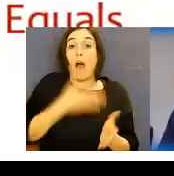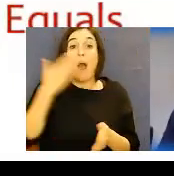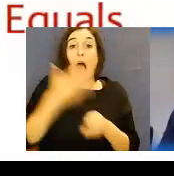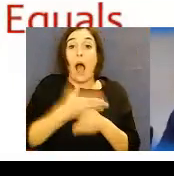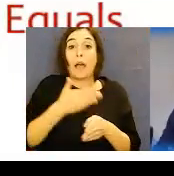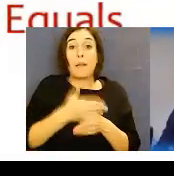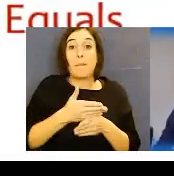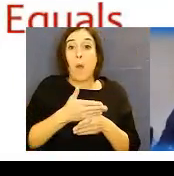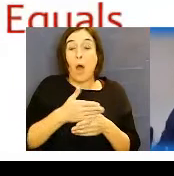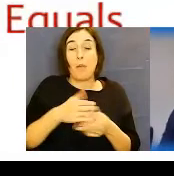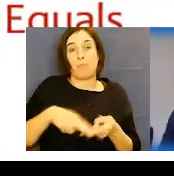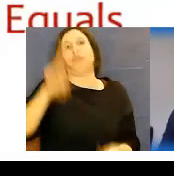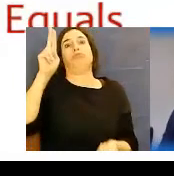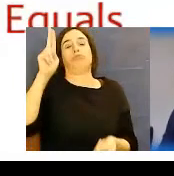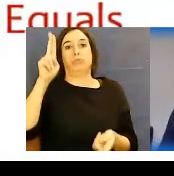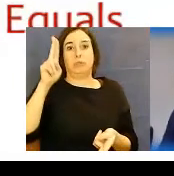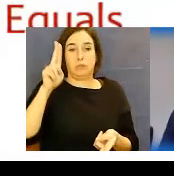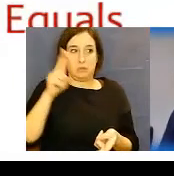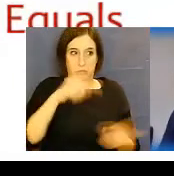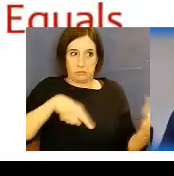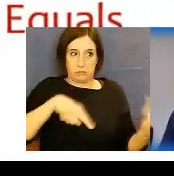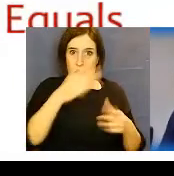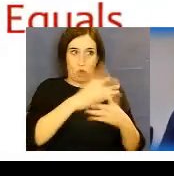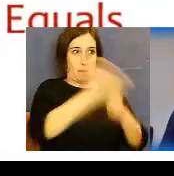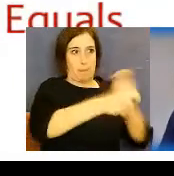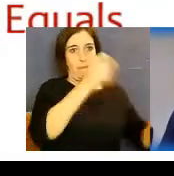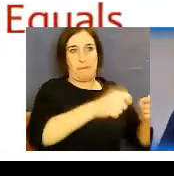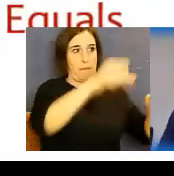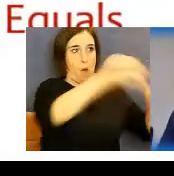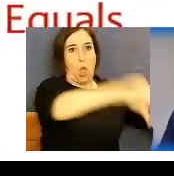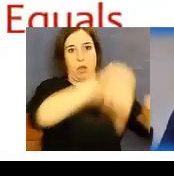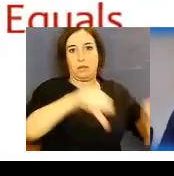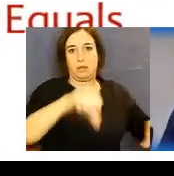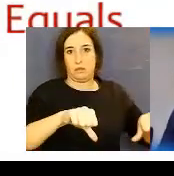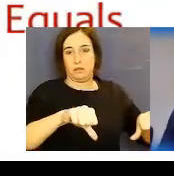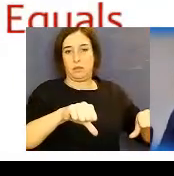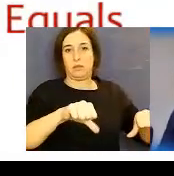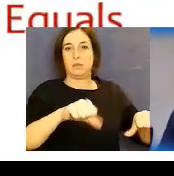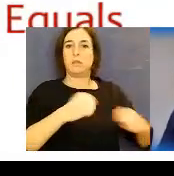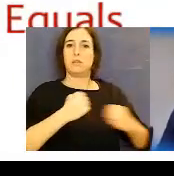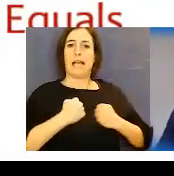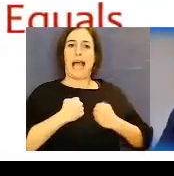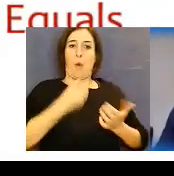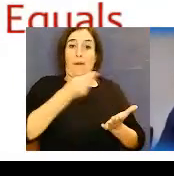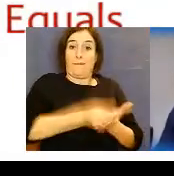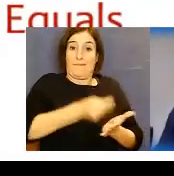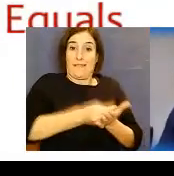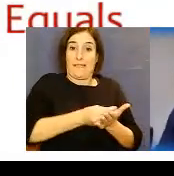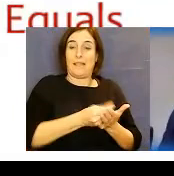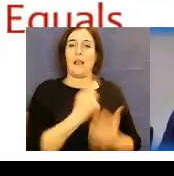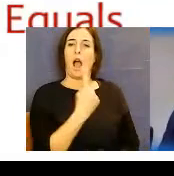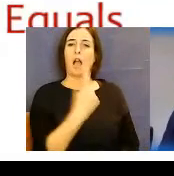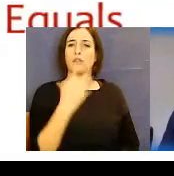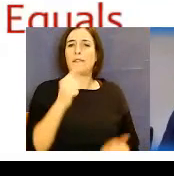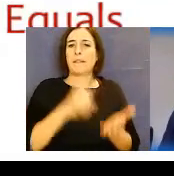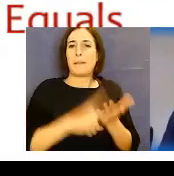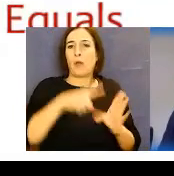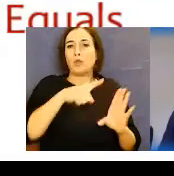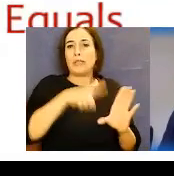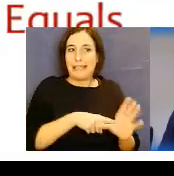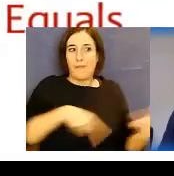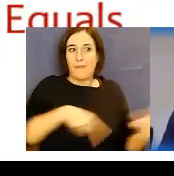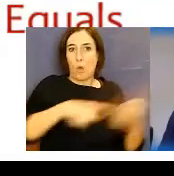to, you know, fees, which, you know, it's only, you know, we paid about £150 a year for actually people to participate in our activities, you know,